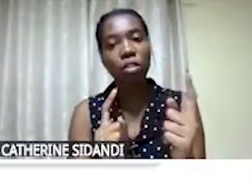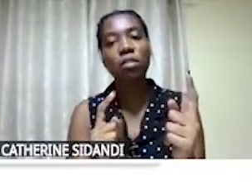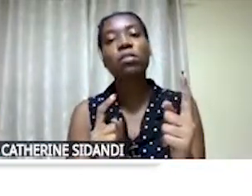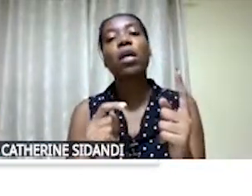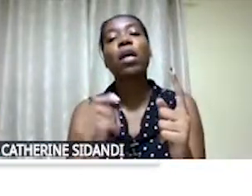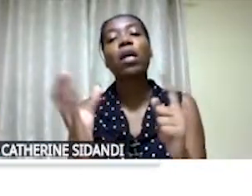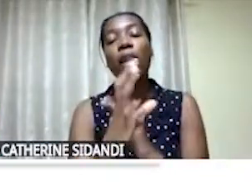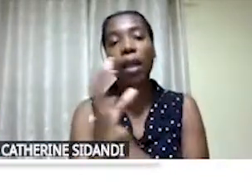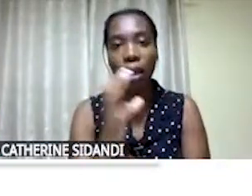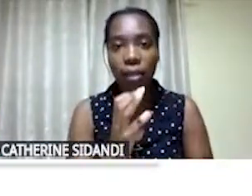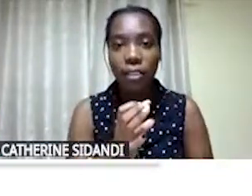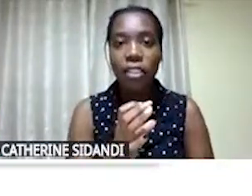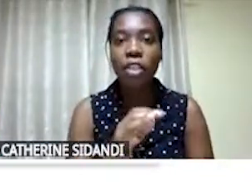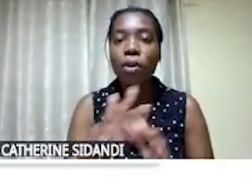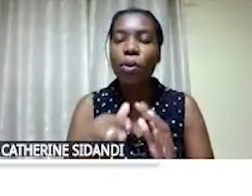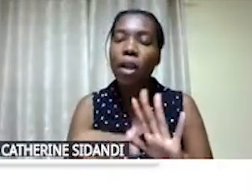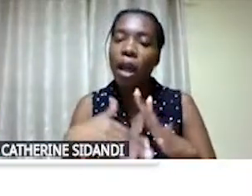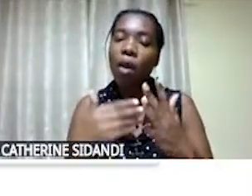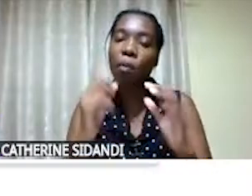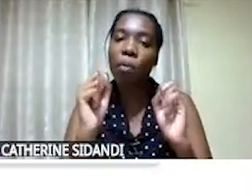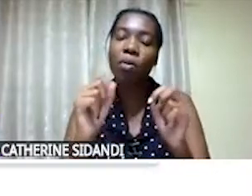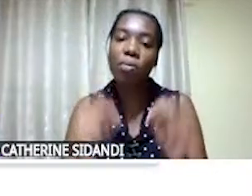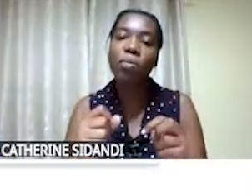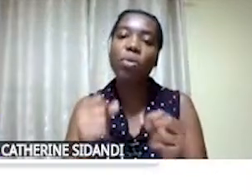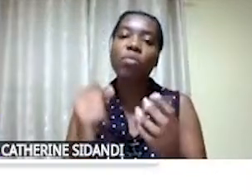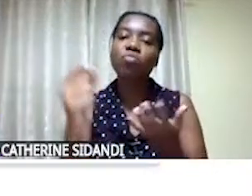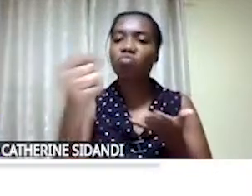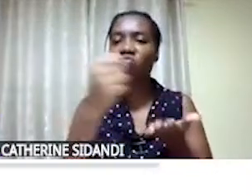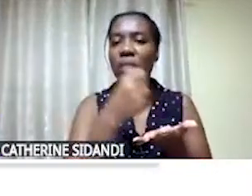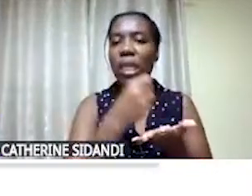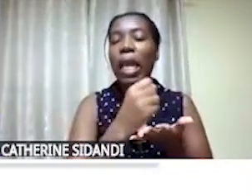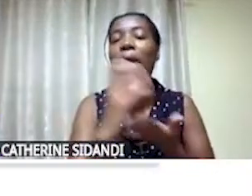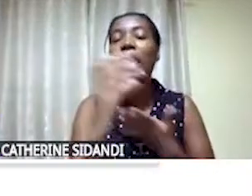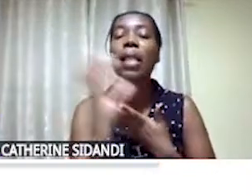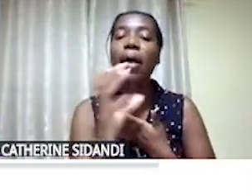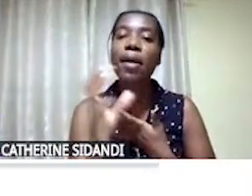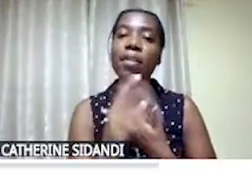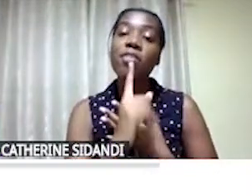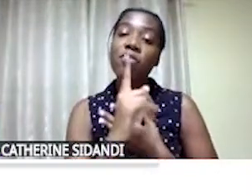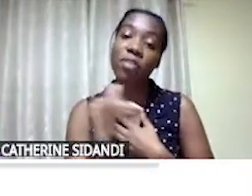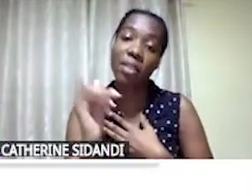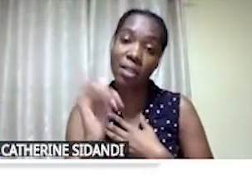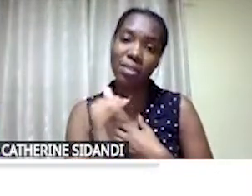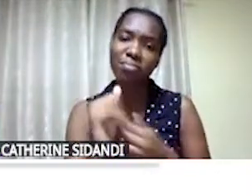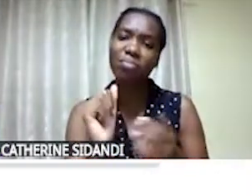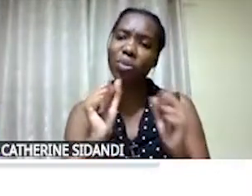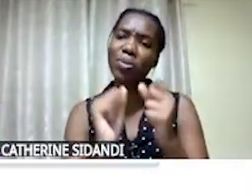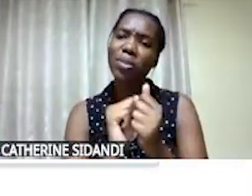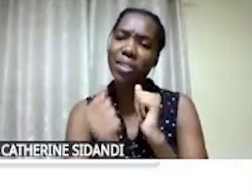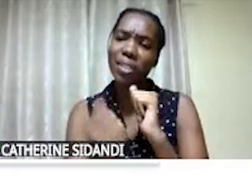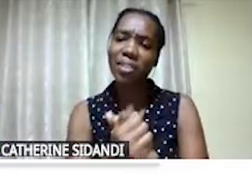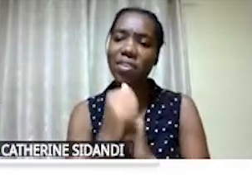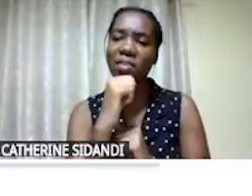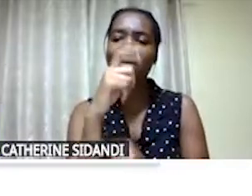to acquire the client. So those are the things that are going to change, not necessarily the overall or the high